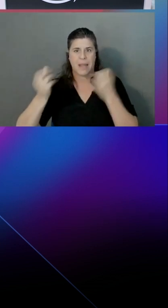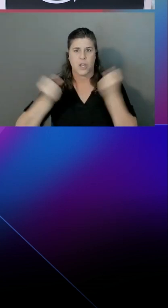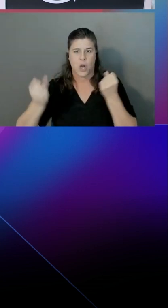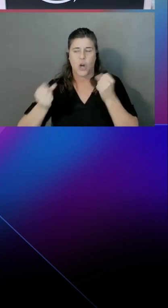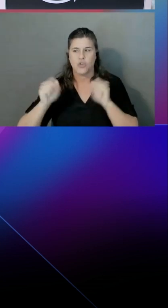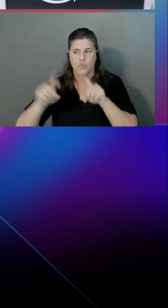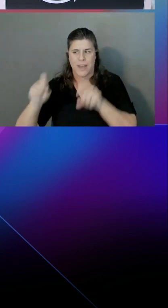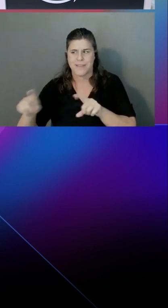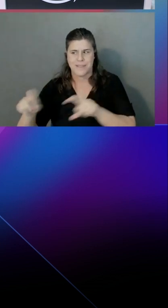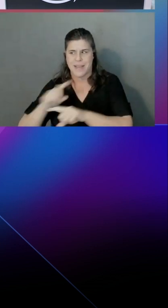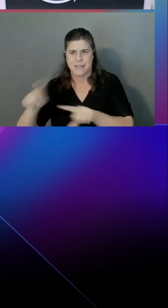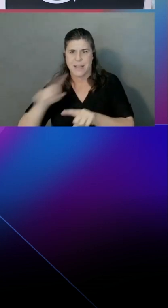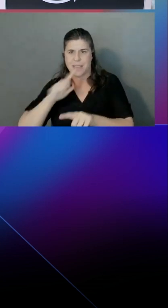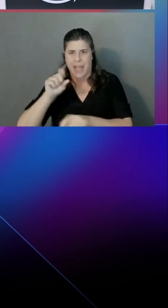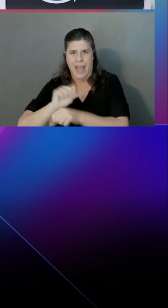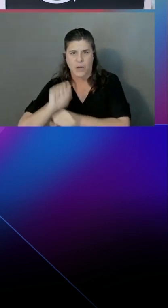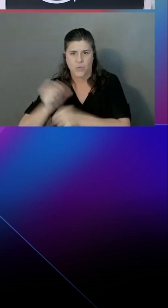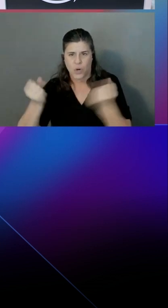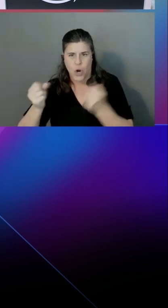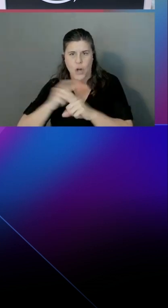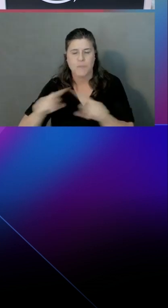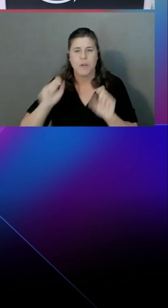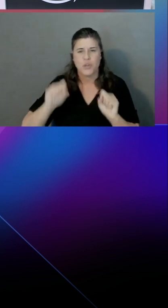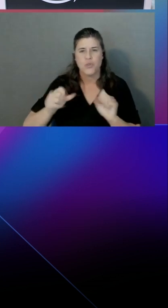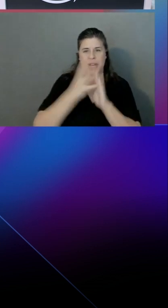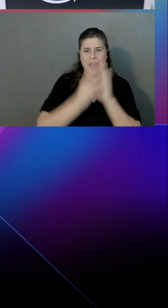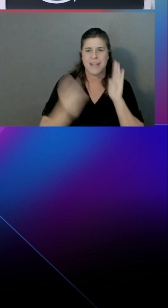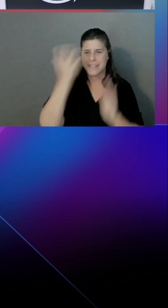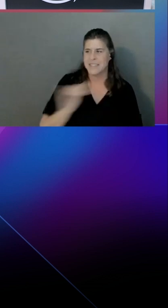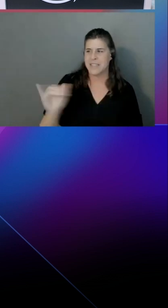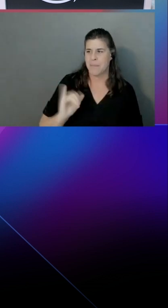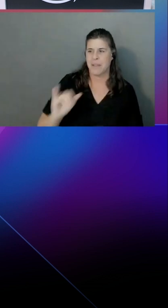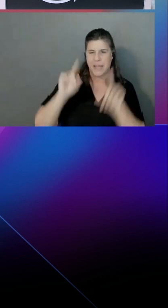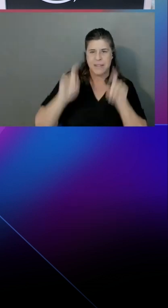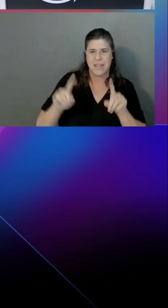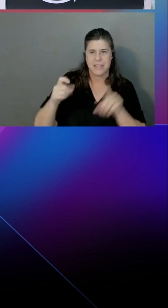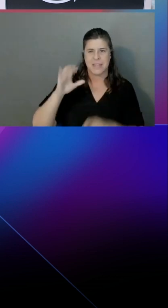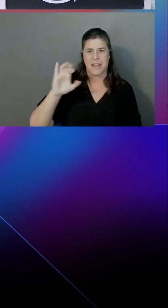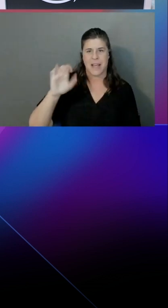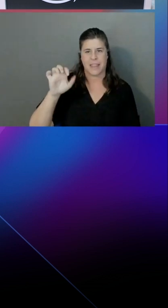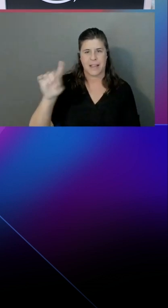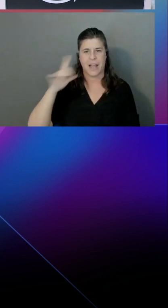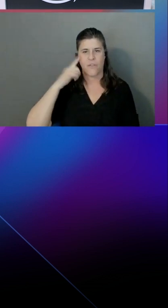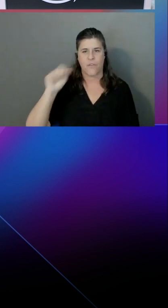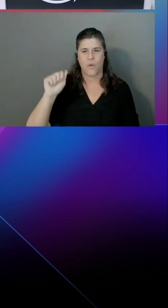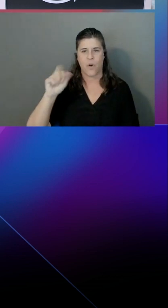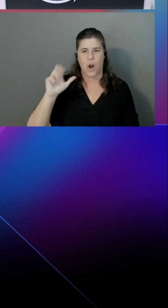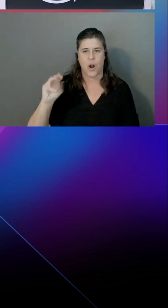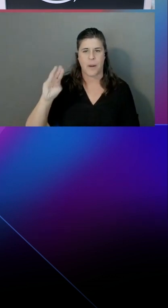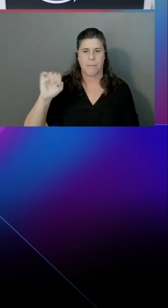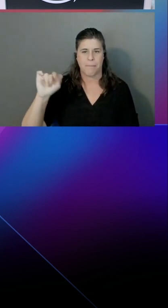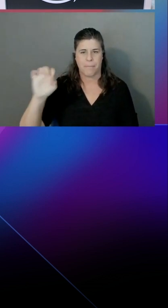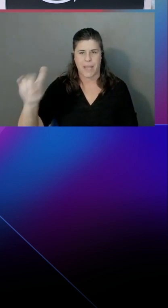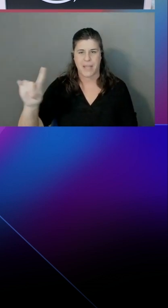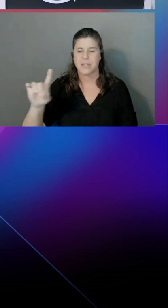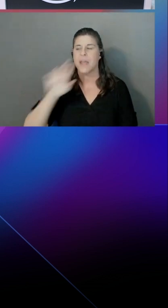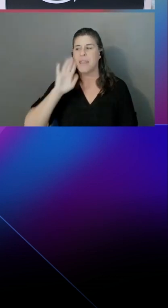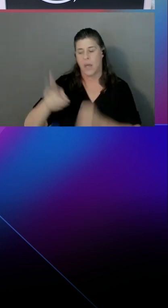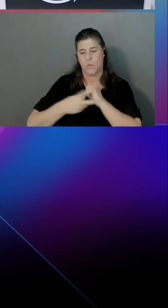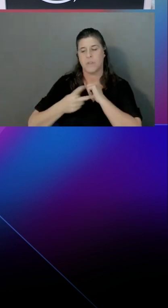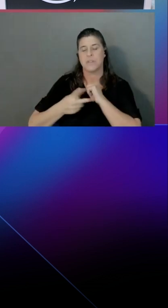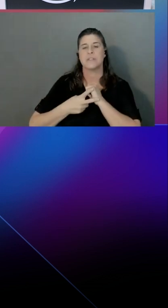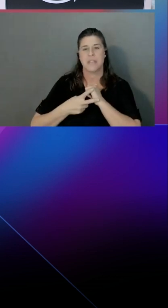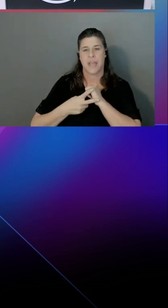cloud with ARM-based processor, as you said. Yes. I think that'll save customers a ton of money. And talking